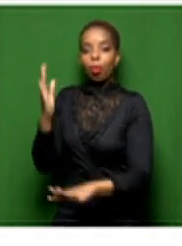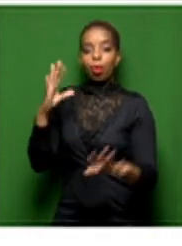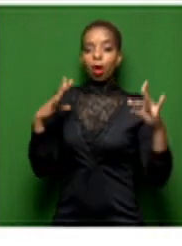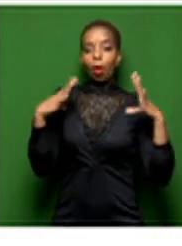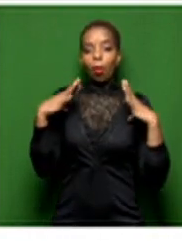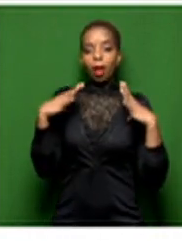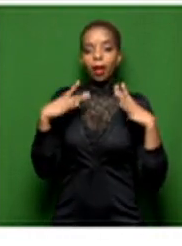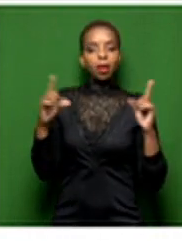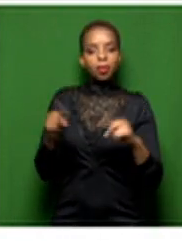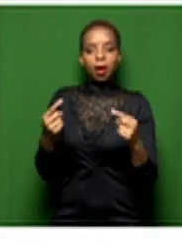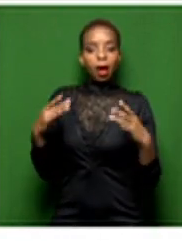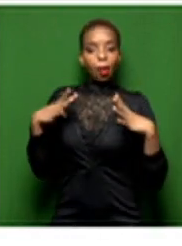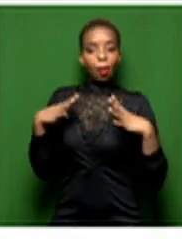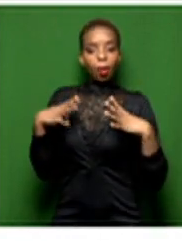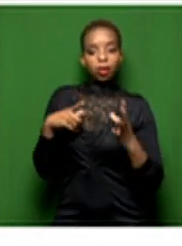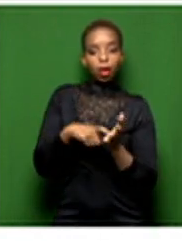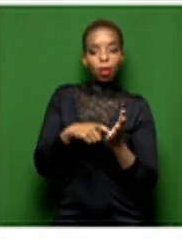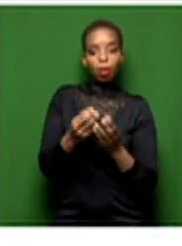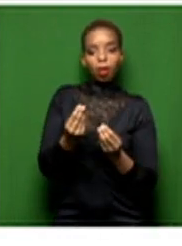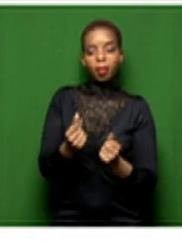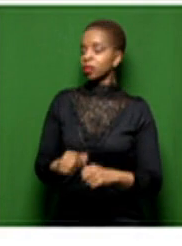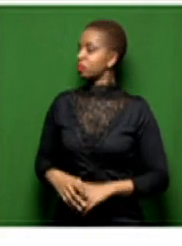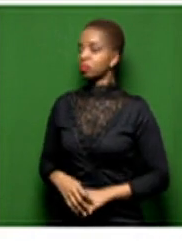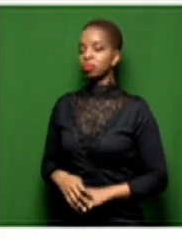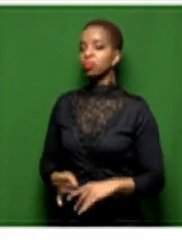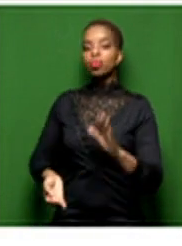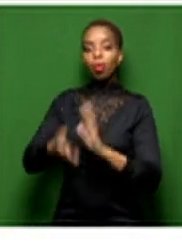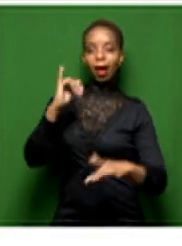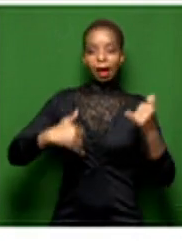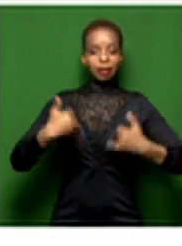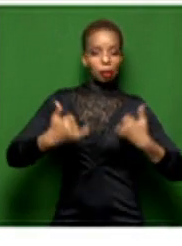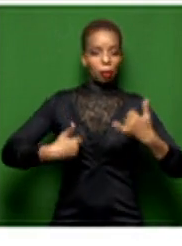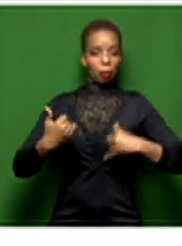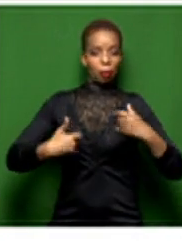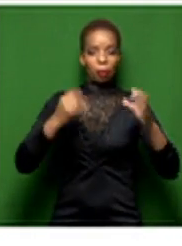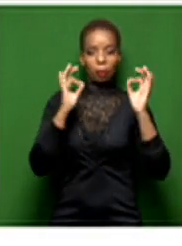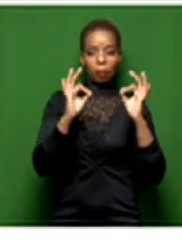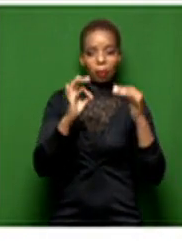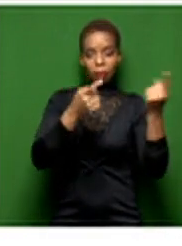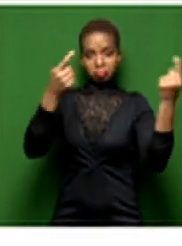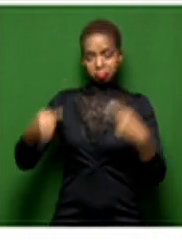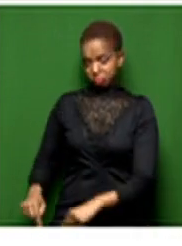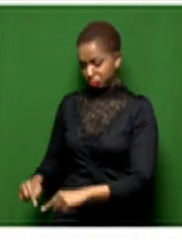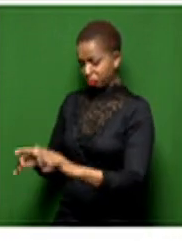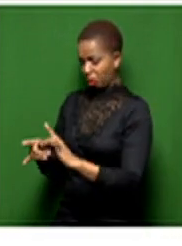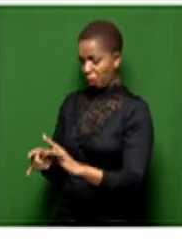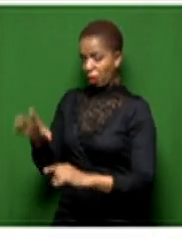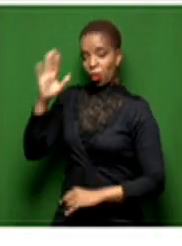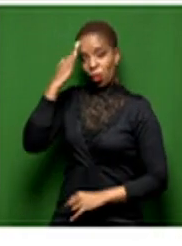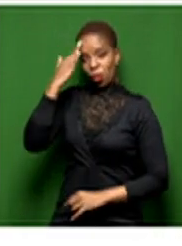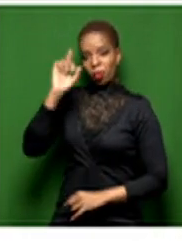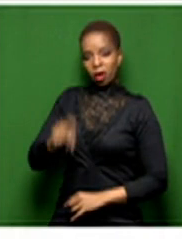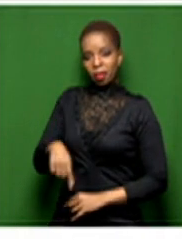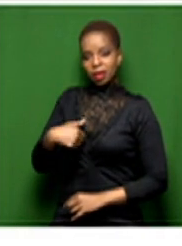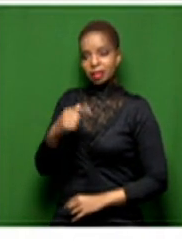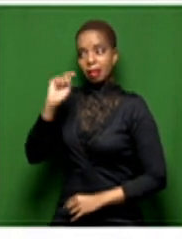on holiday on debt. You know, you go and enjoy your holiday, you come back home, and you find that now you've got a debt that you must pay.